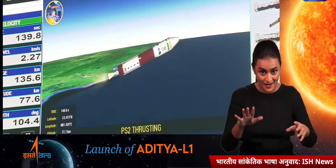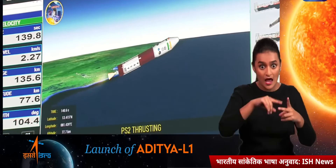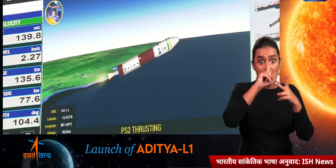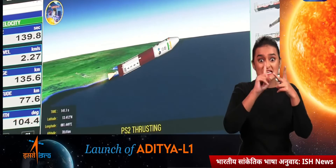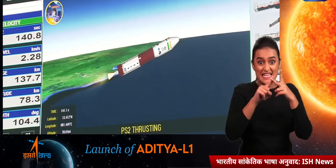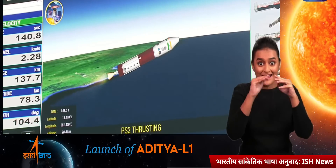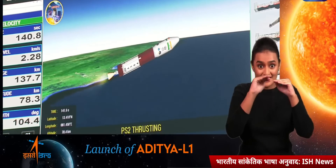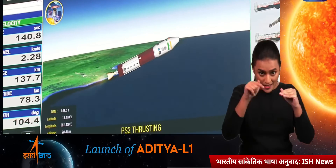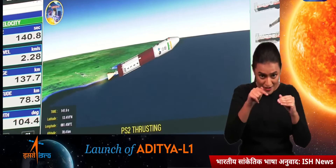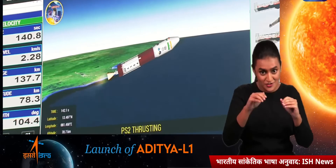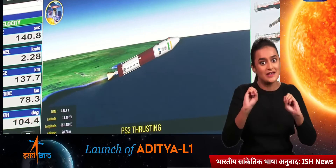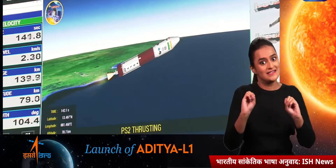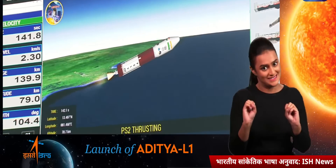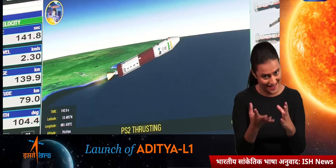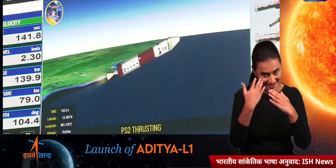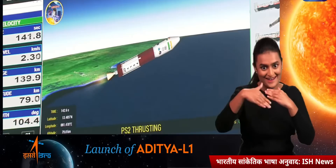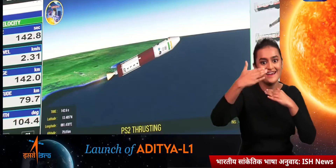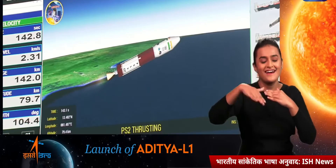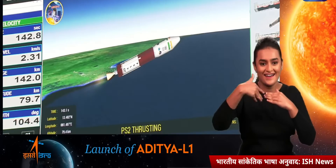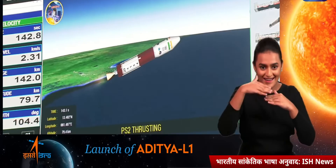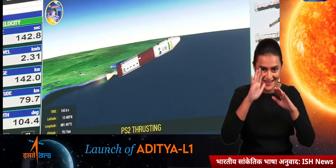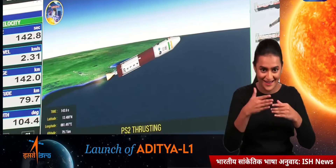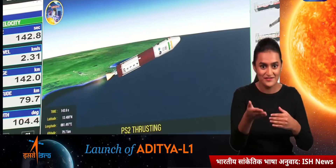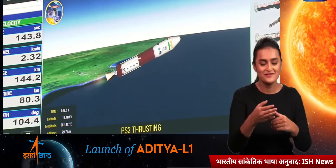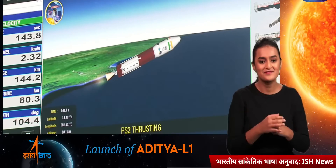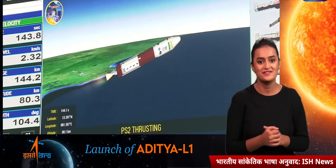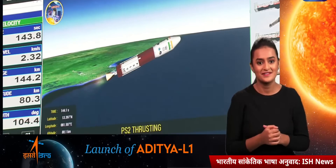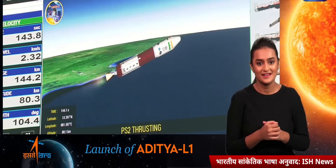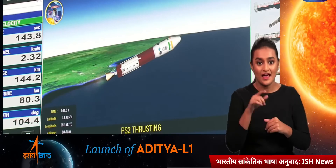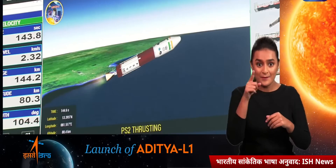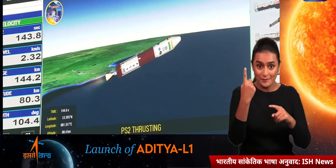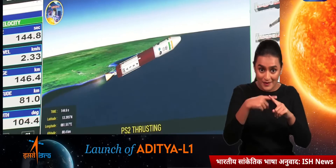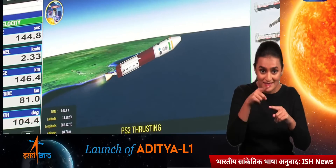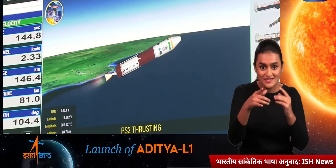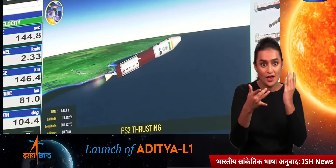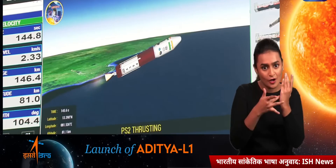its operation, and the closed loop guidance has been initiated.